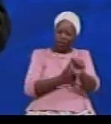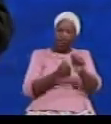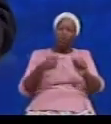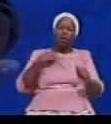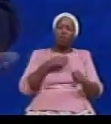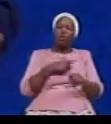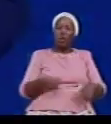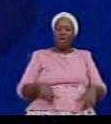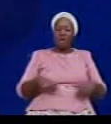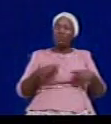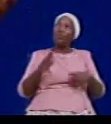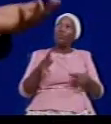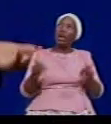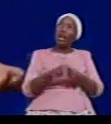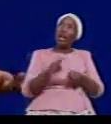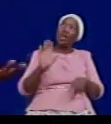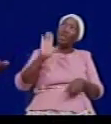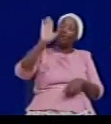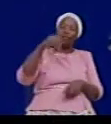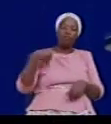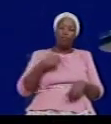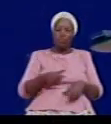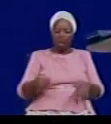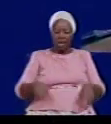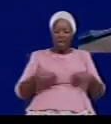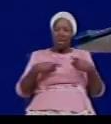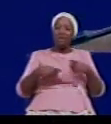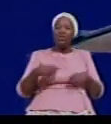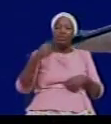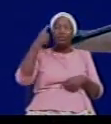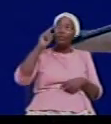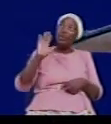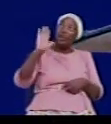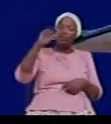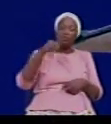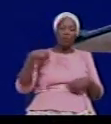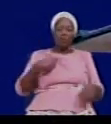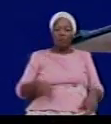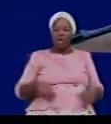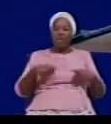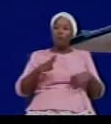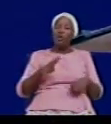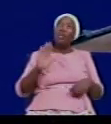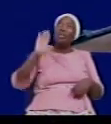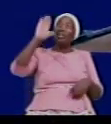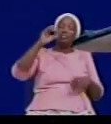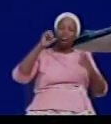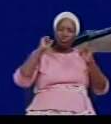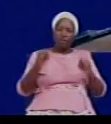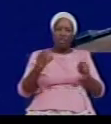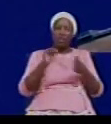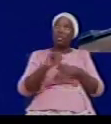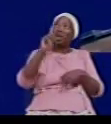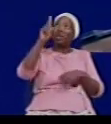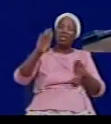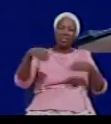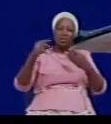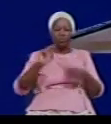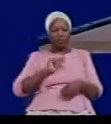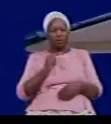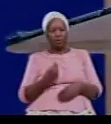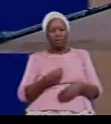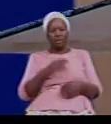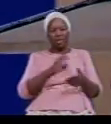live like him. We live for him. We live by his strength. that he gives us in Galatians